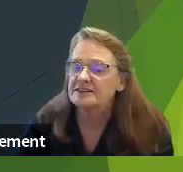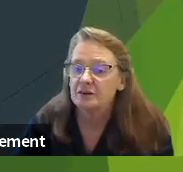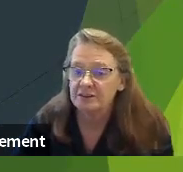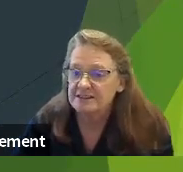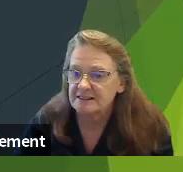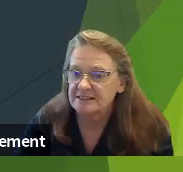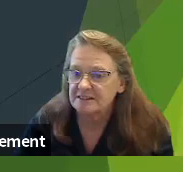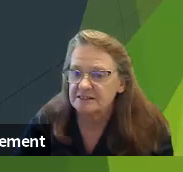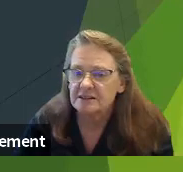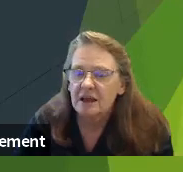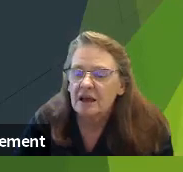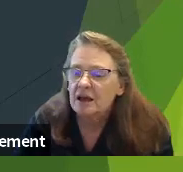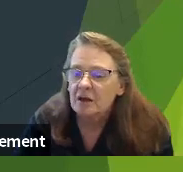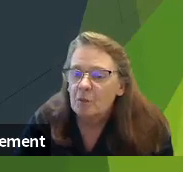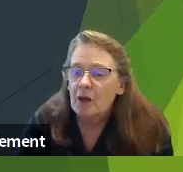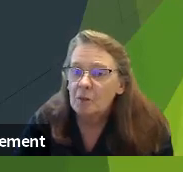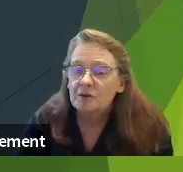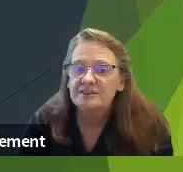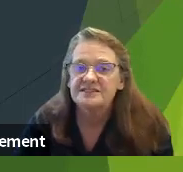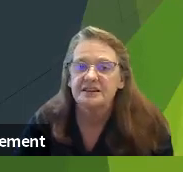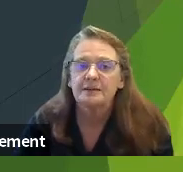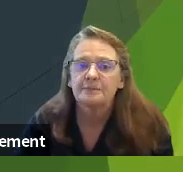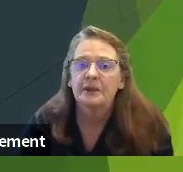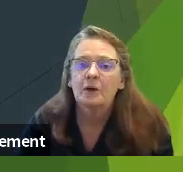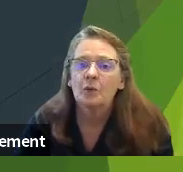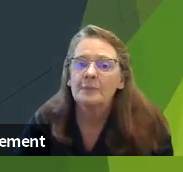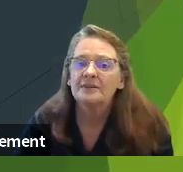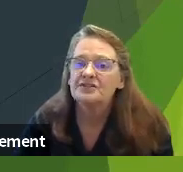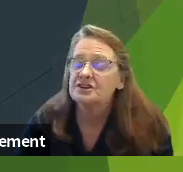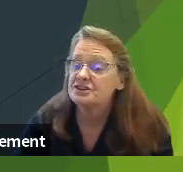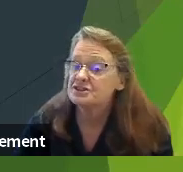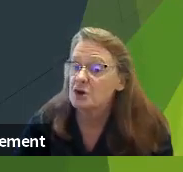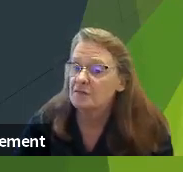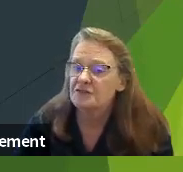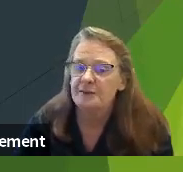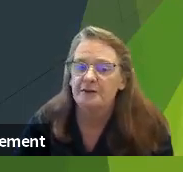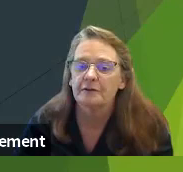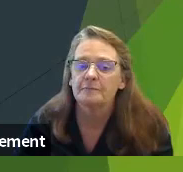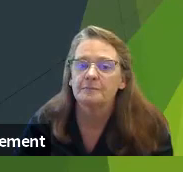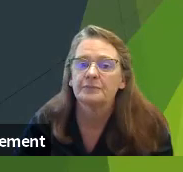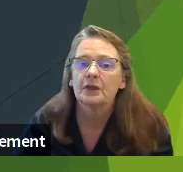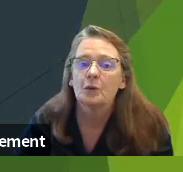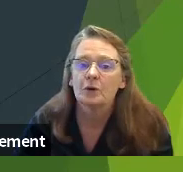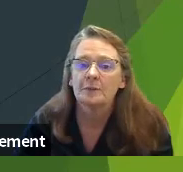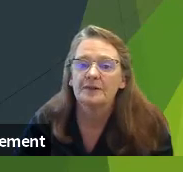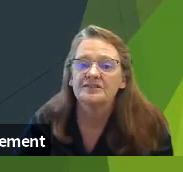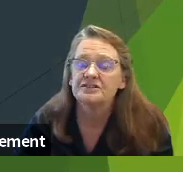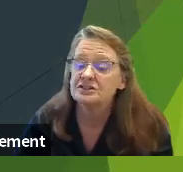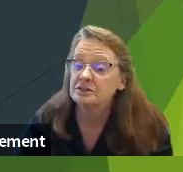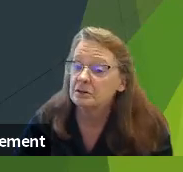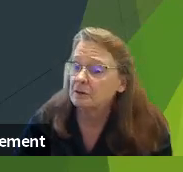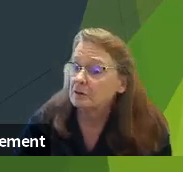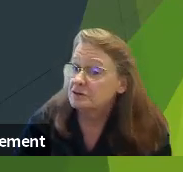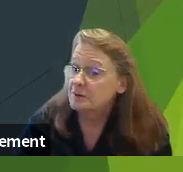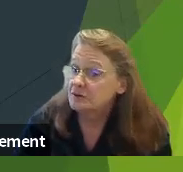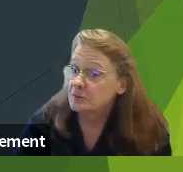to look at is our listening skills. While we're listening, we're going to be listening to the tone of the speaker. We're going to be listening to